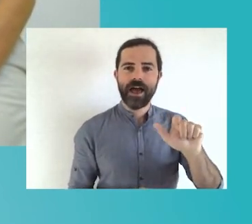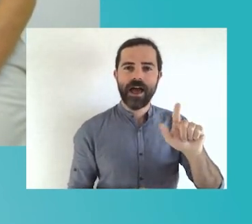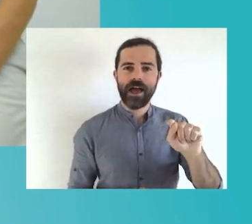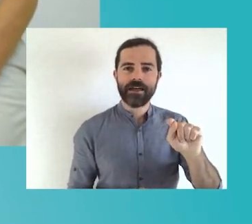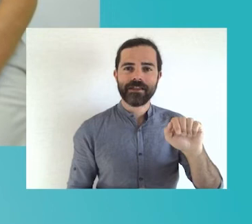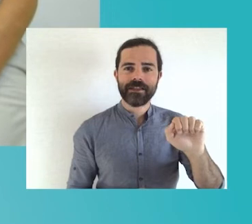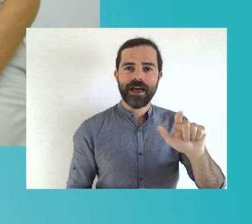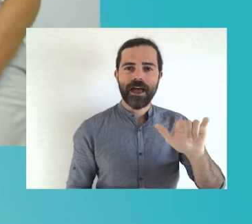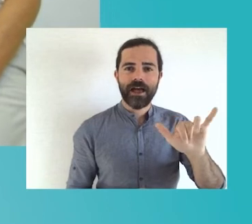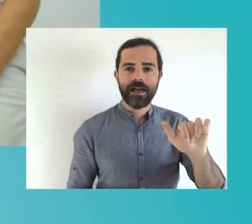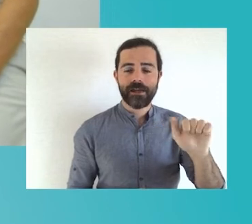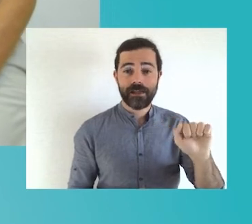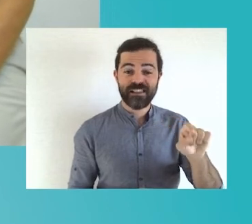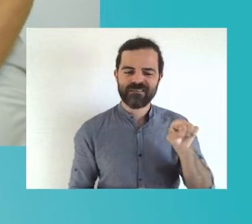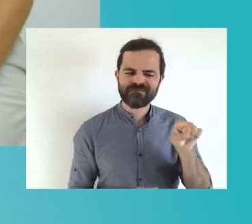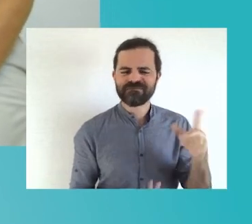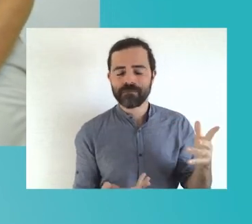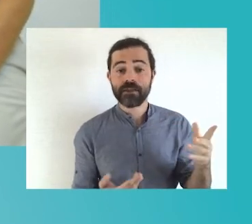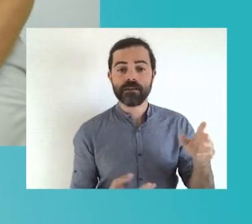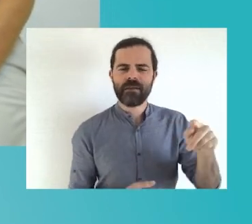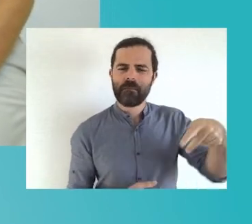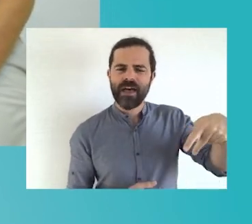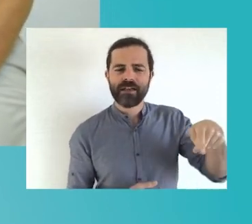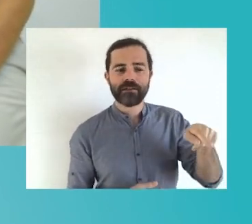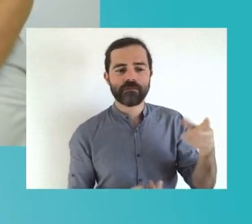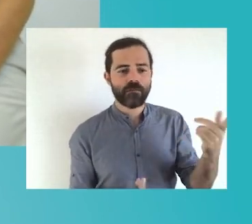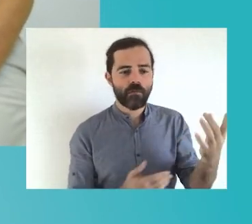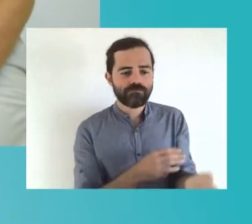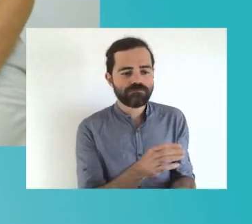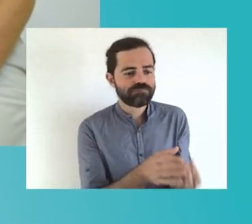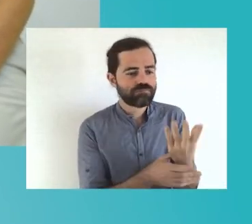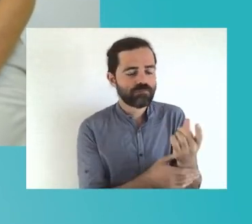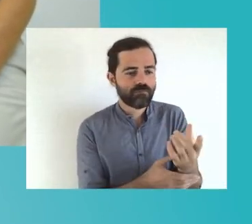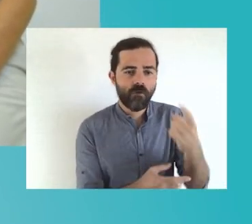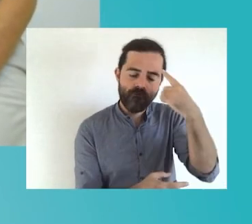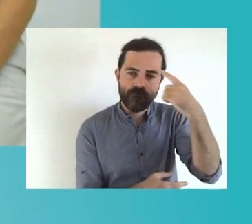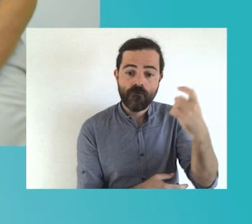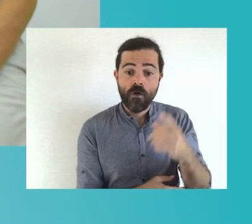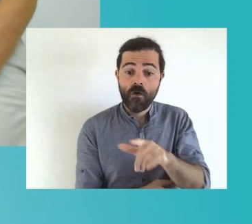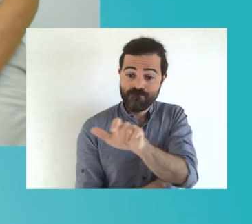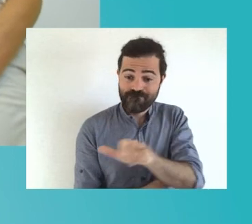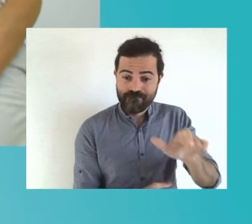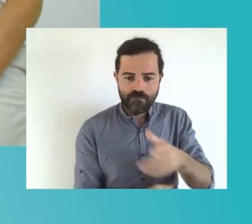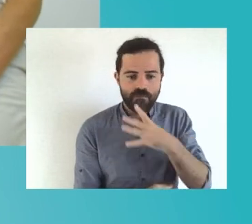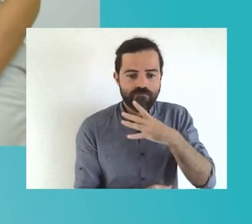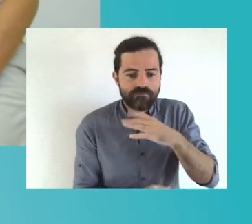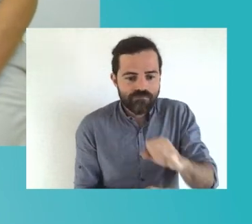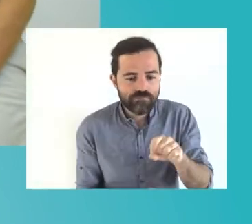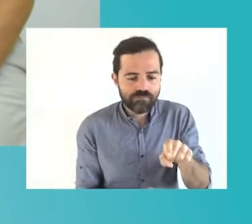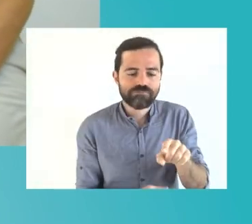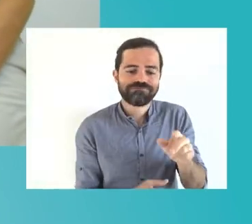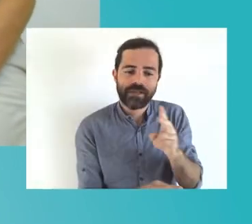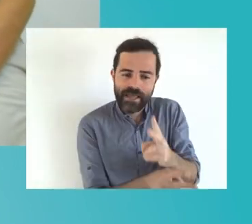to help elderly people to receive the best attention, especially elderly people with dependency. In Spain, there are